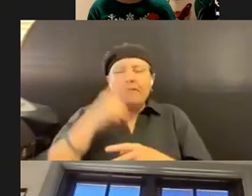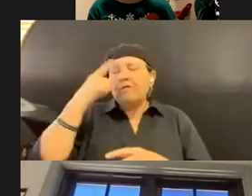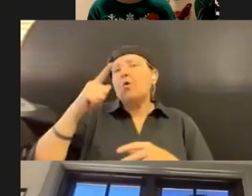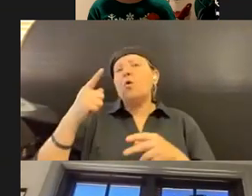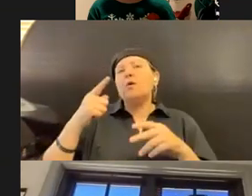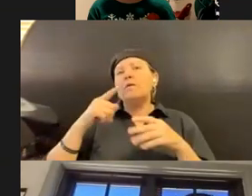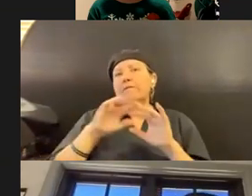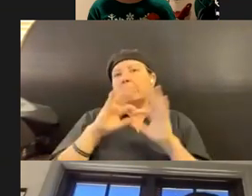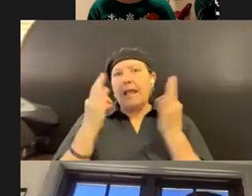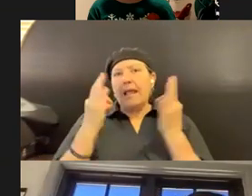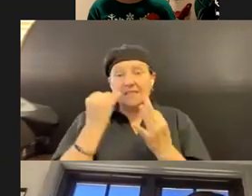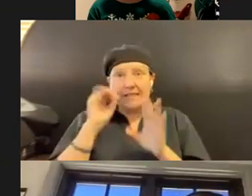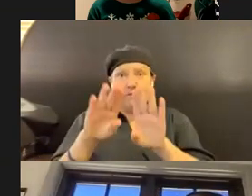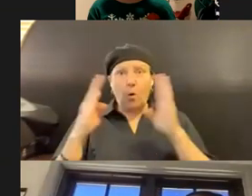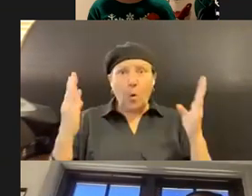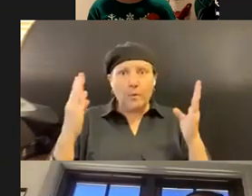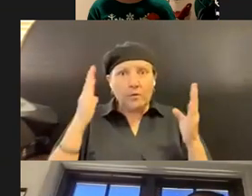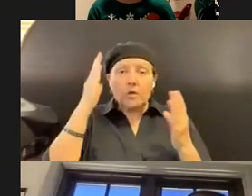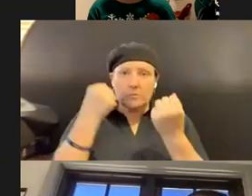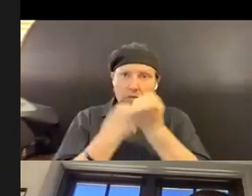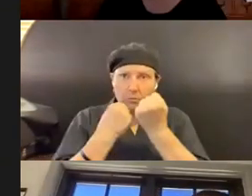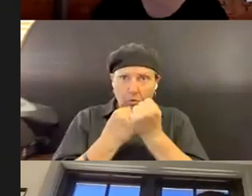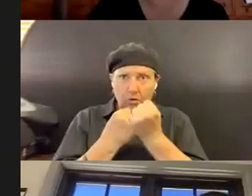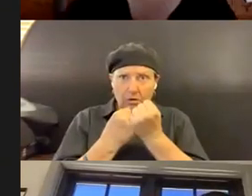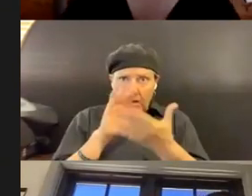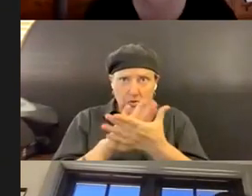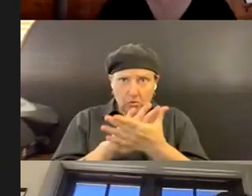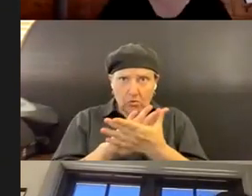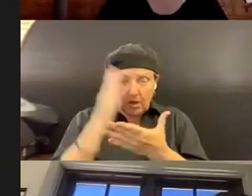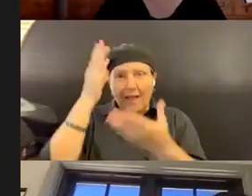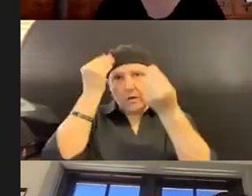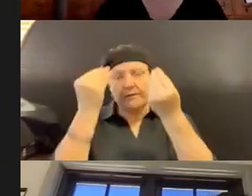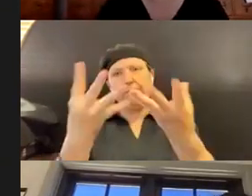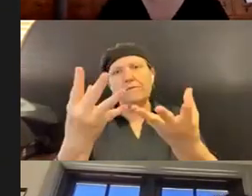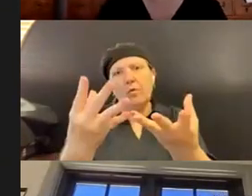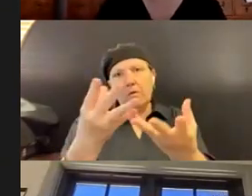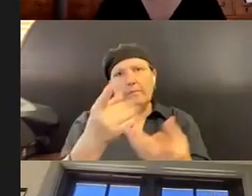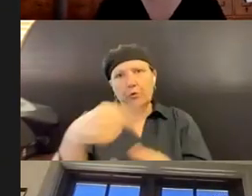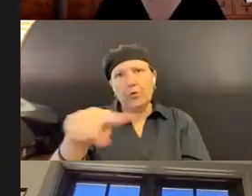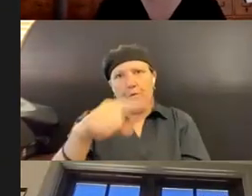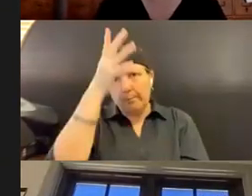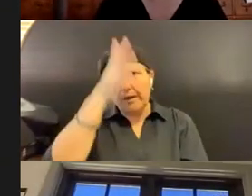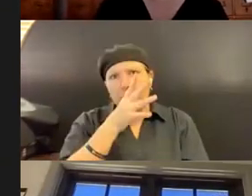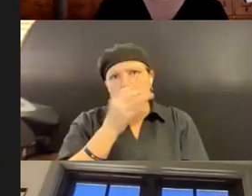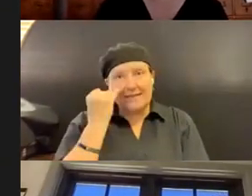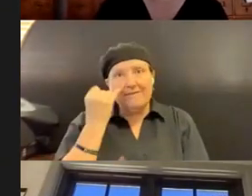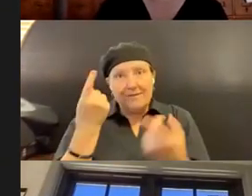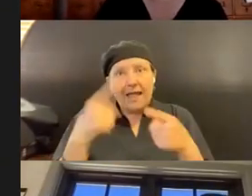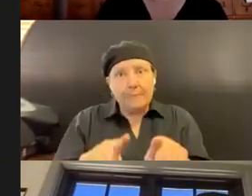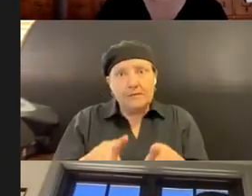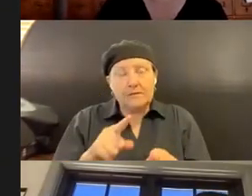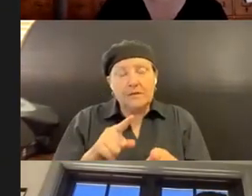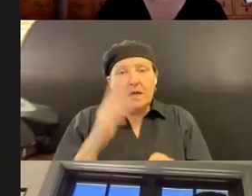have some support on campus, then I will make sure to let you guys as parents know that a childcare option is